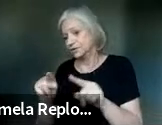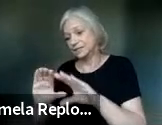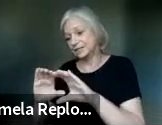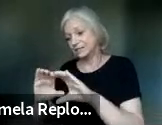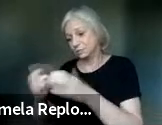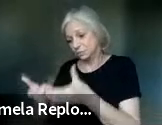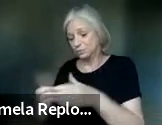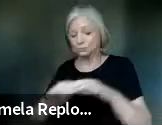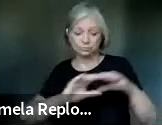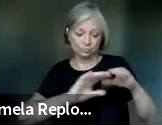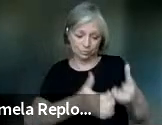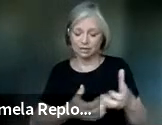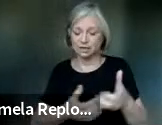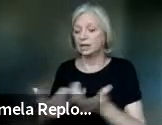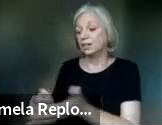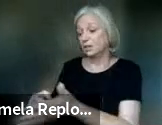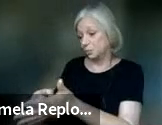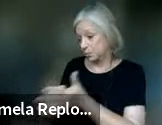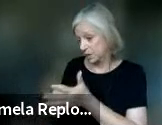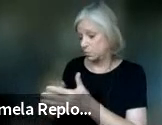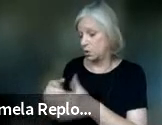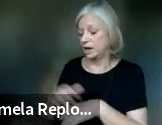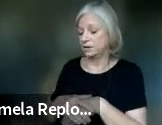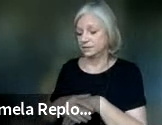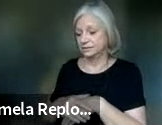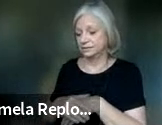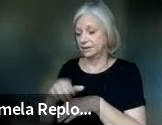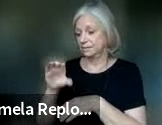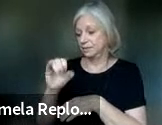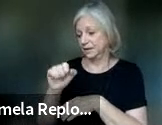about it, they're required to do by Cal OSHA.